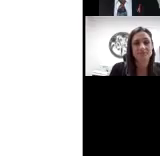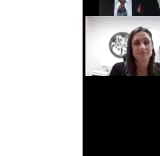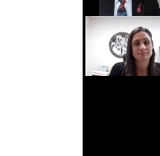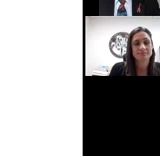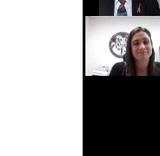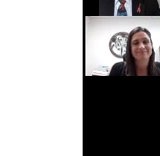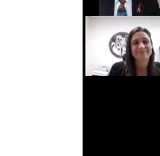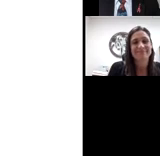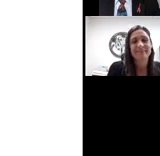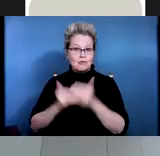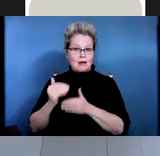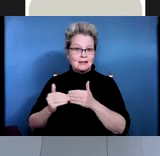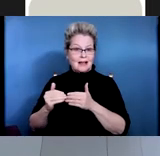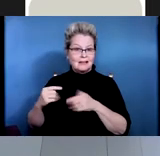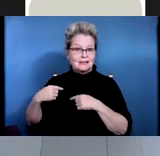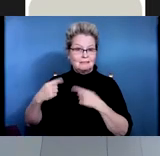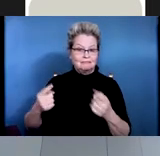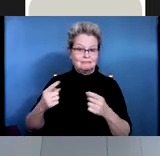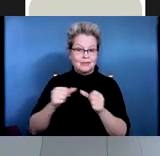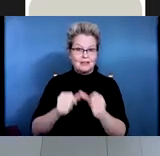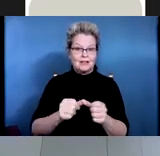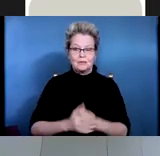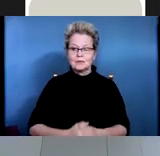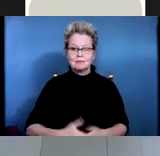Next slide.